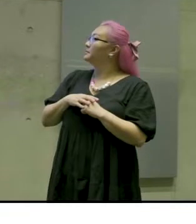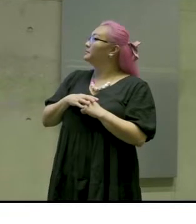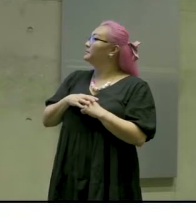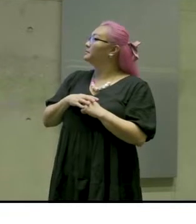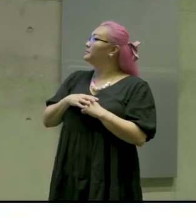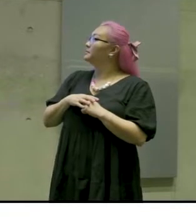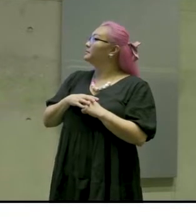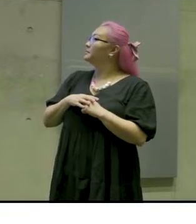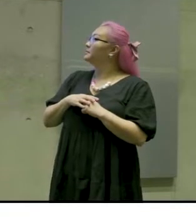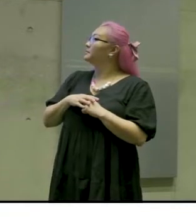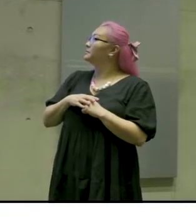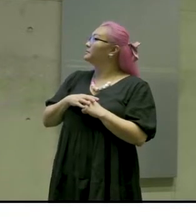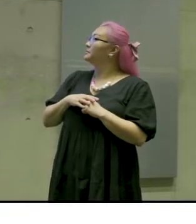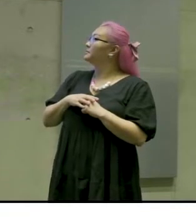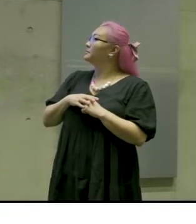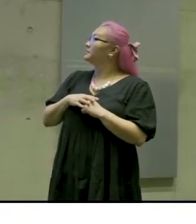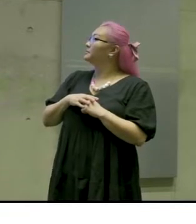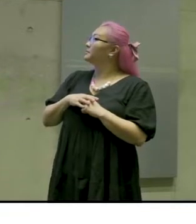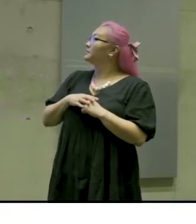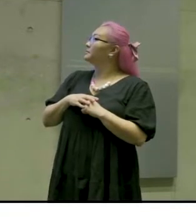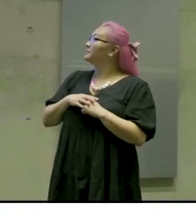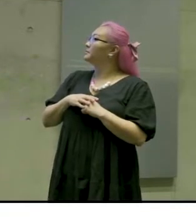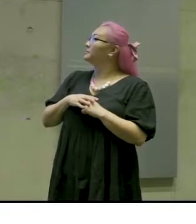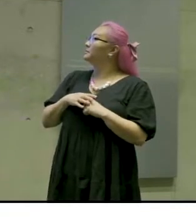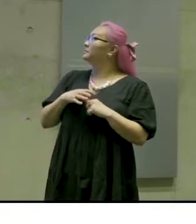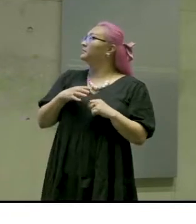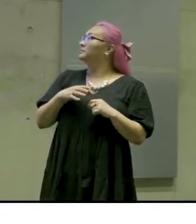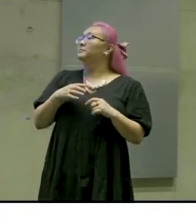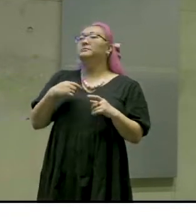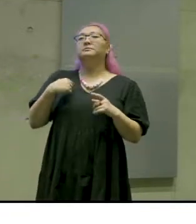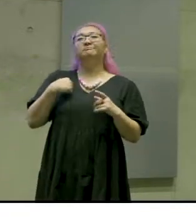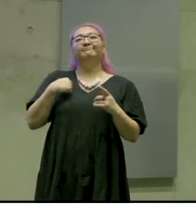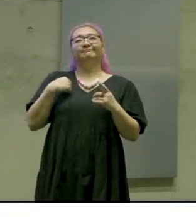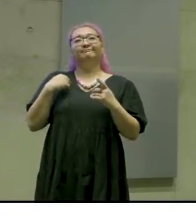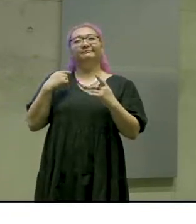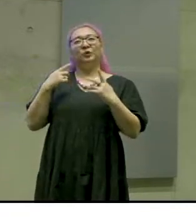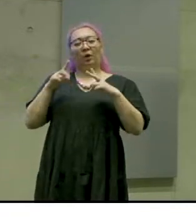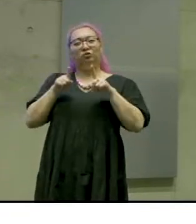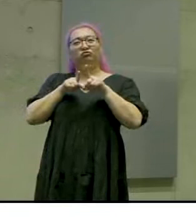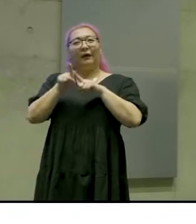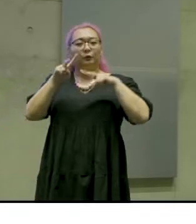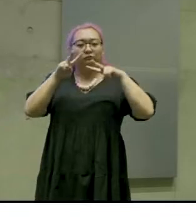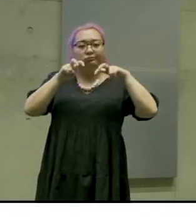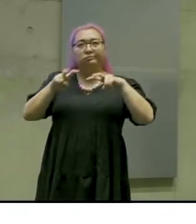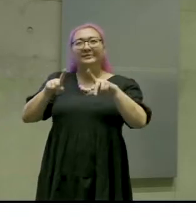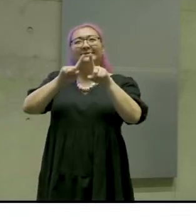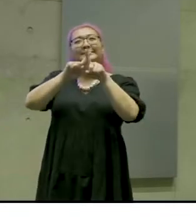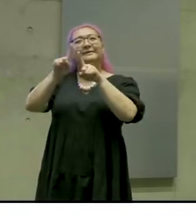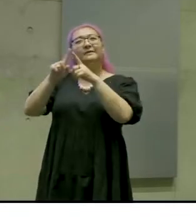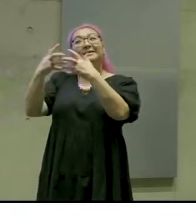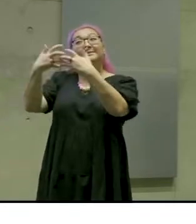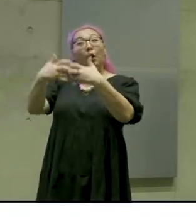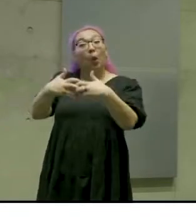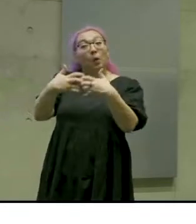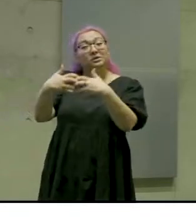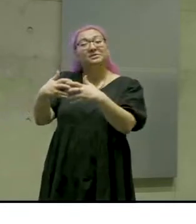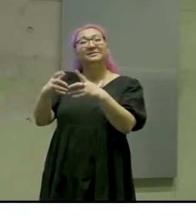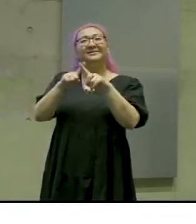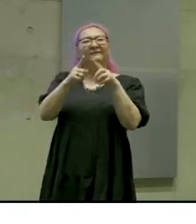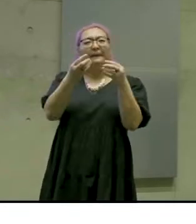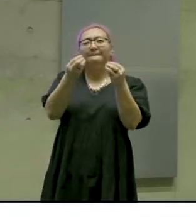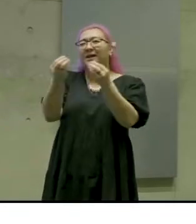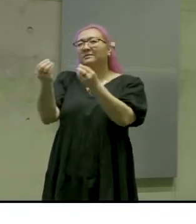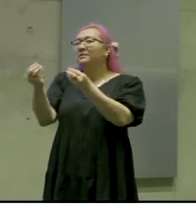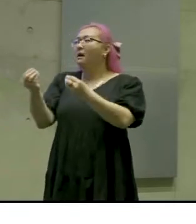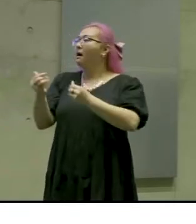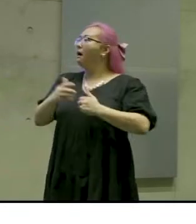And I tried to explore different technologies and different medias, from augmented reality, projection mapping, to